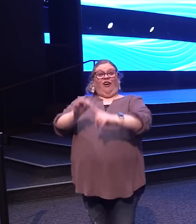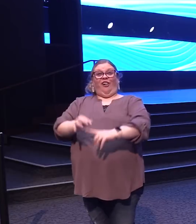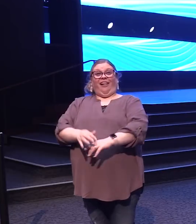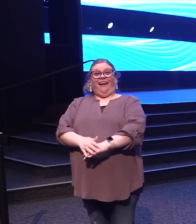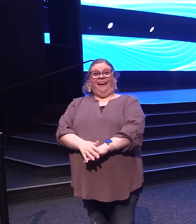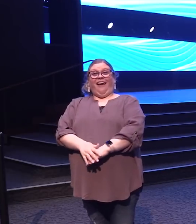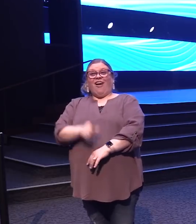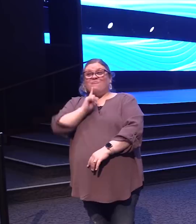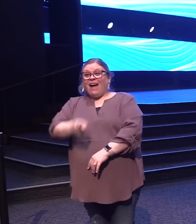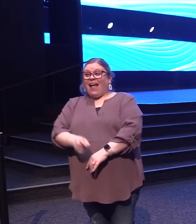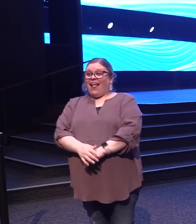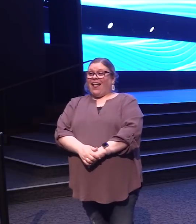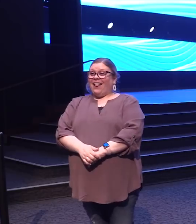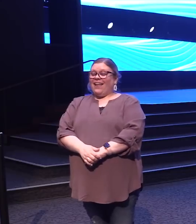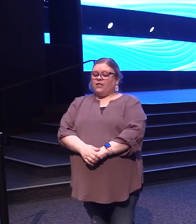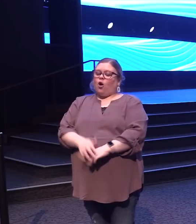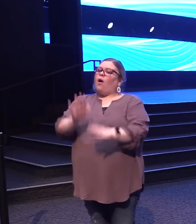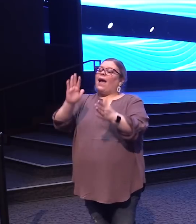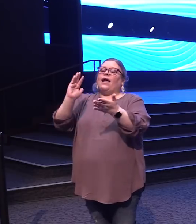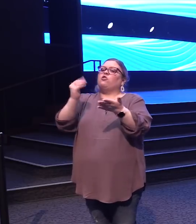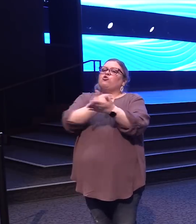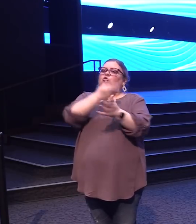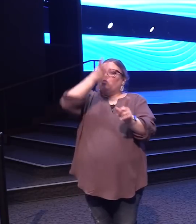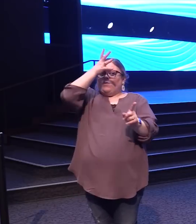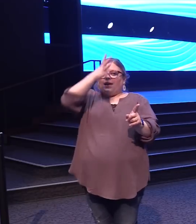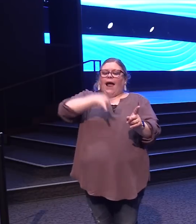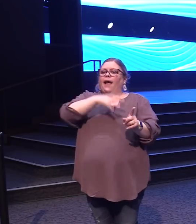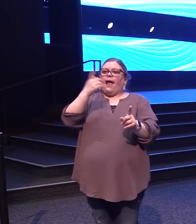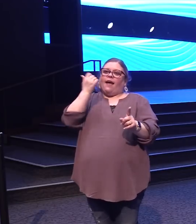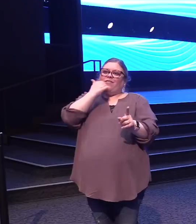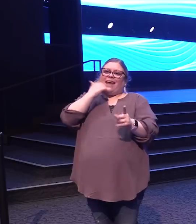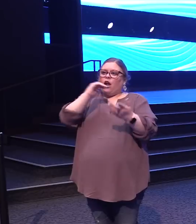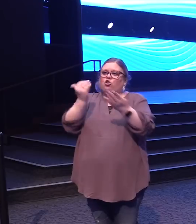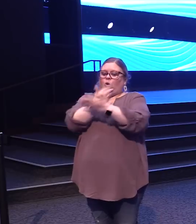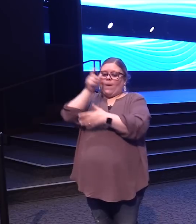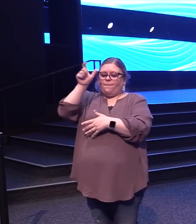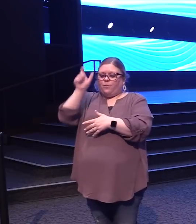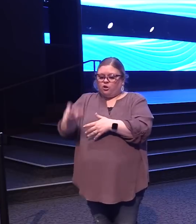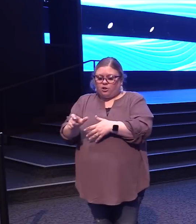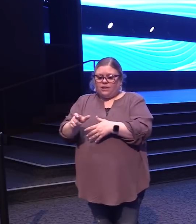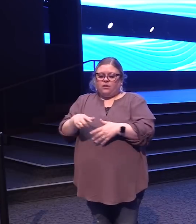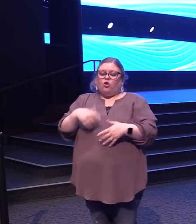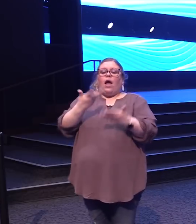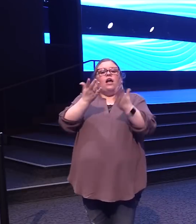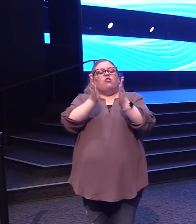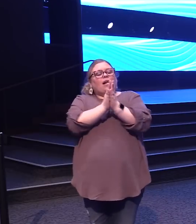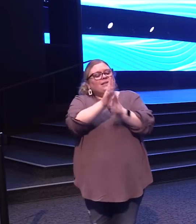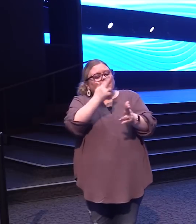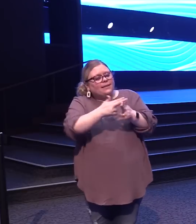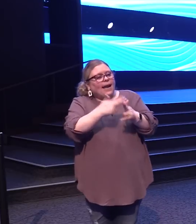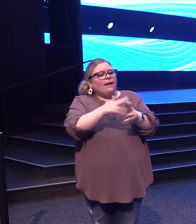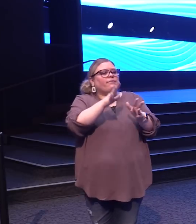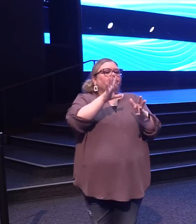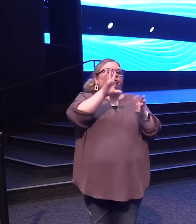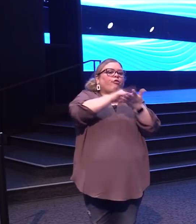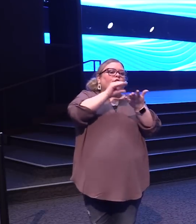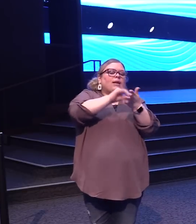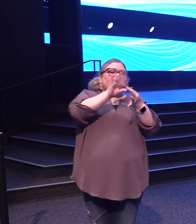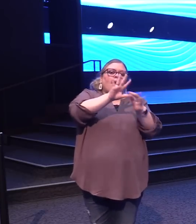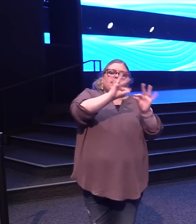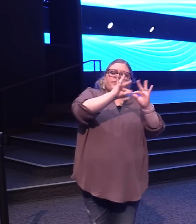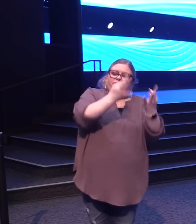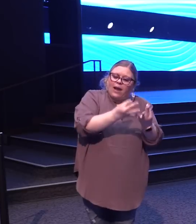really. But again, this was a new guy. They always send new guys. So I did small talk, asked his name, his family,